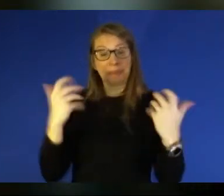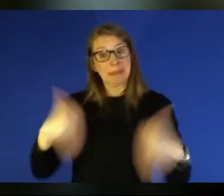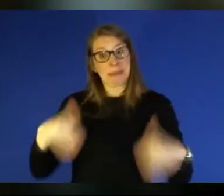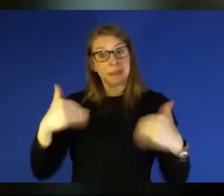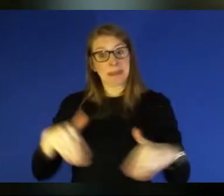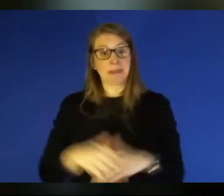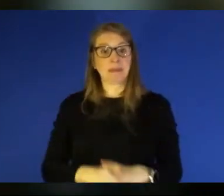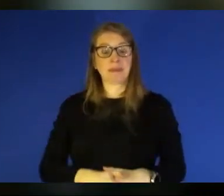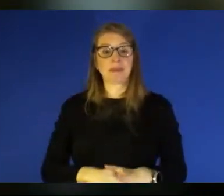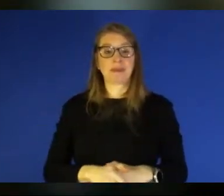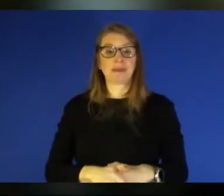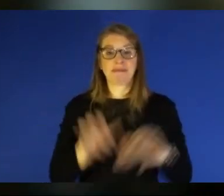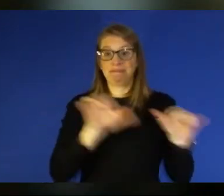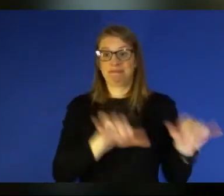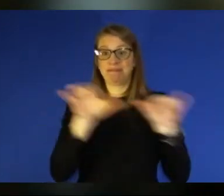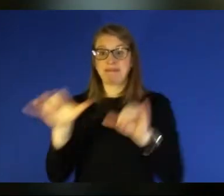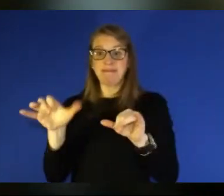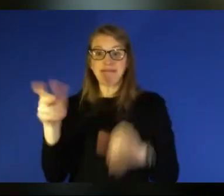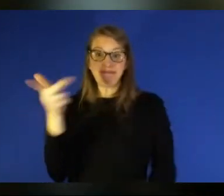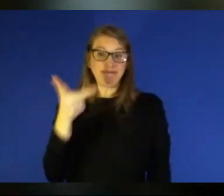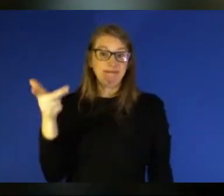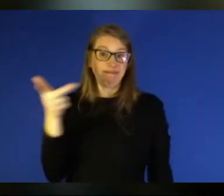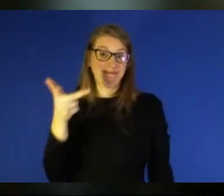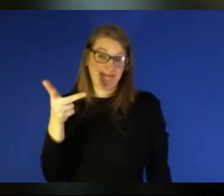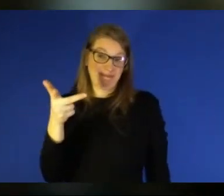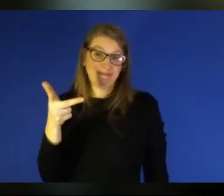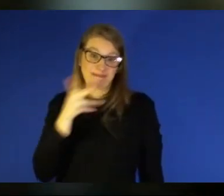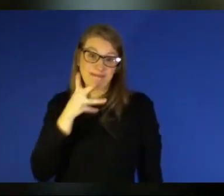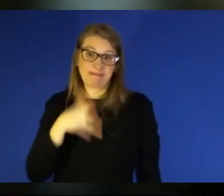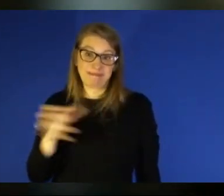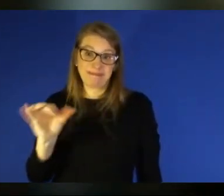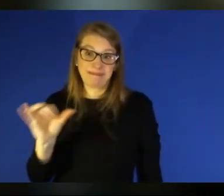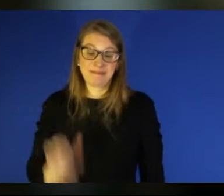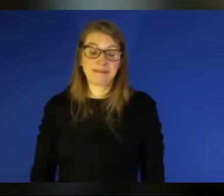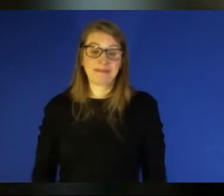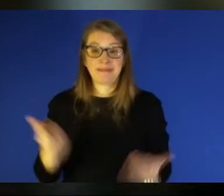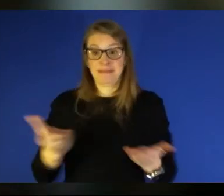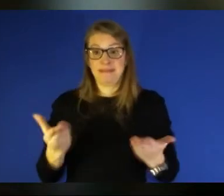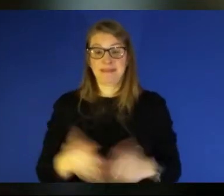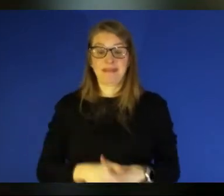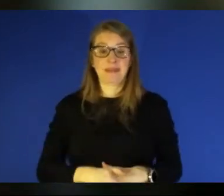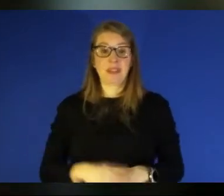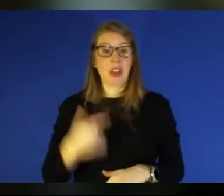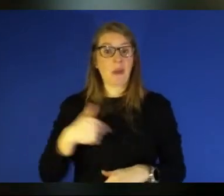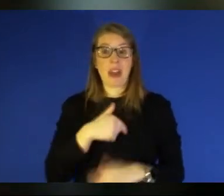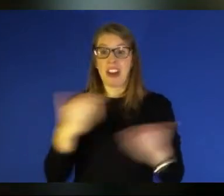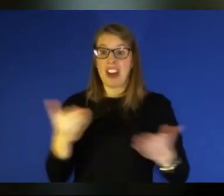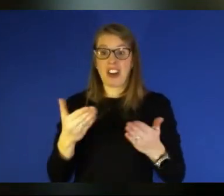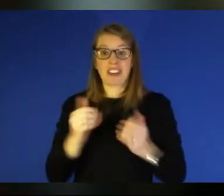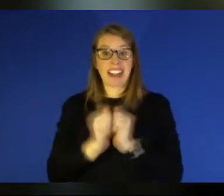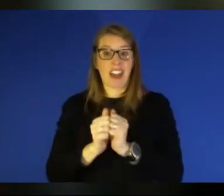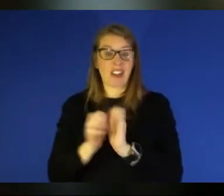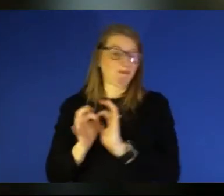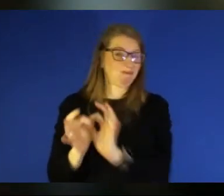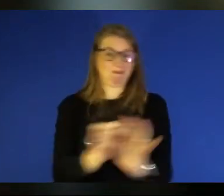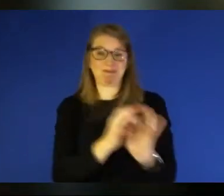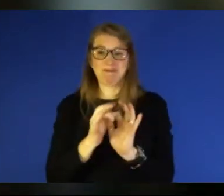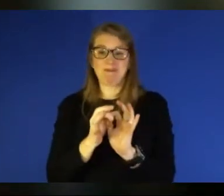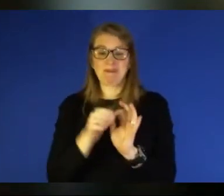echo the rest of the guests on this call as well, in saying that we are in this together and we'll get through it.